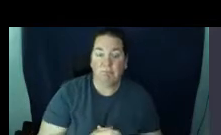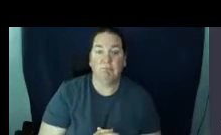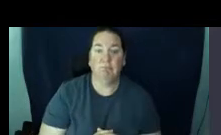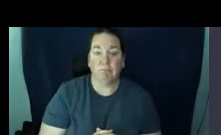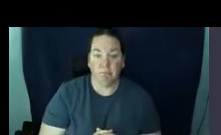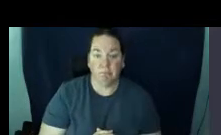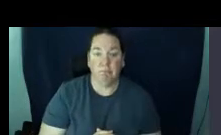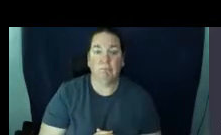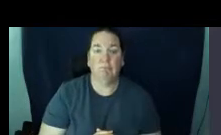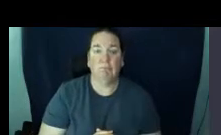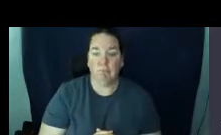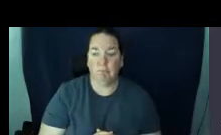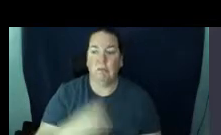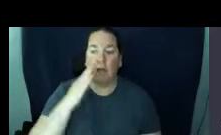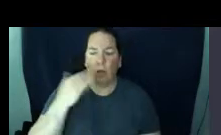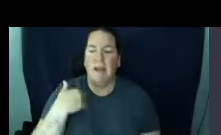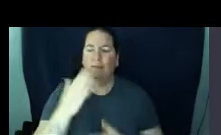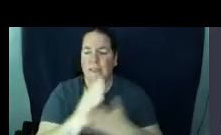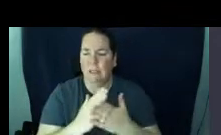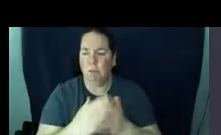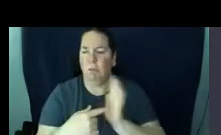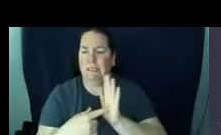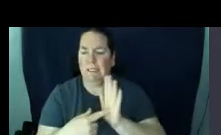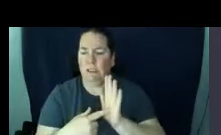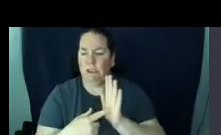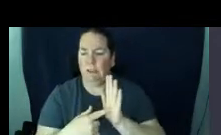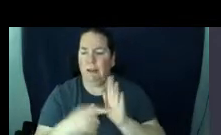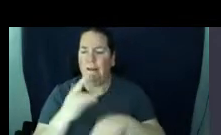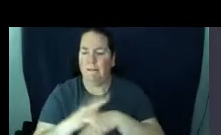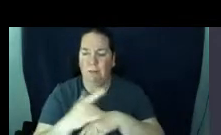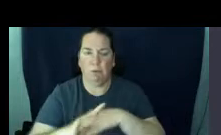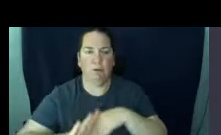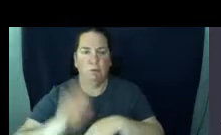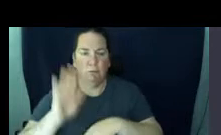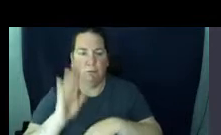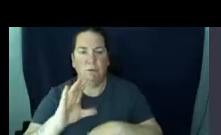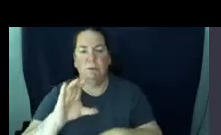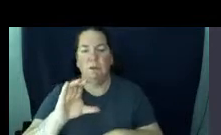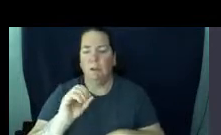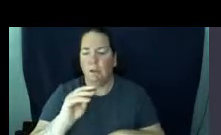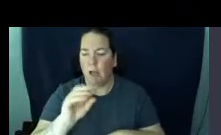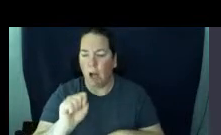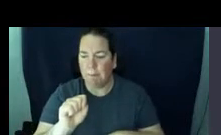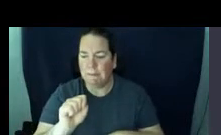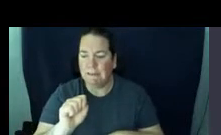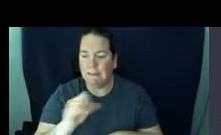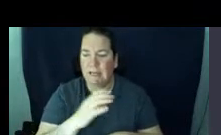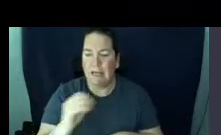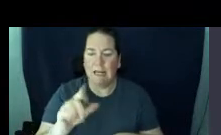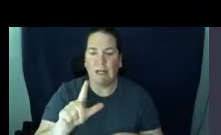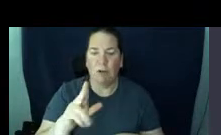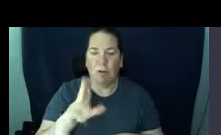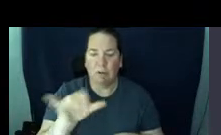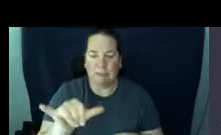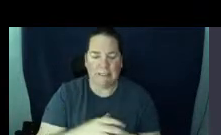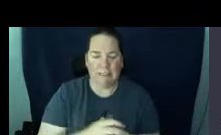comms representation on this call, so I encourage comms and Lucy if you need to address this question